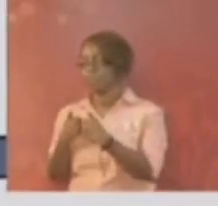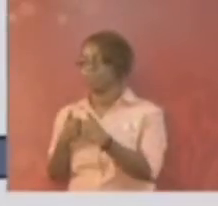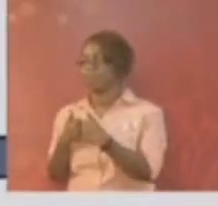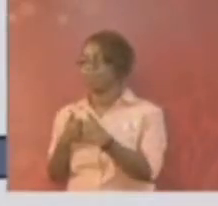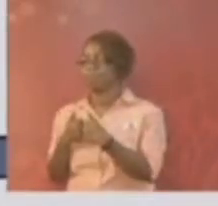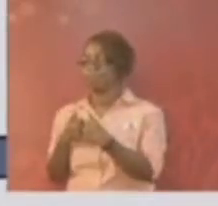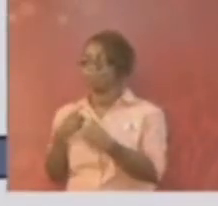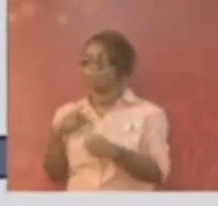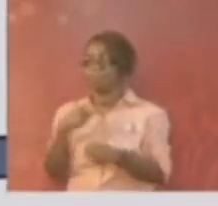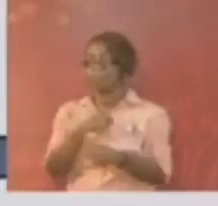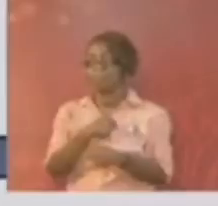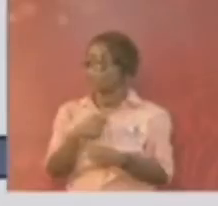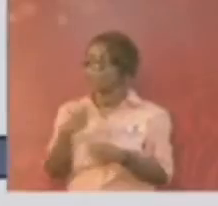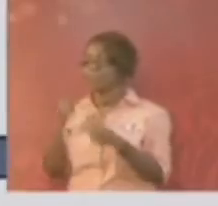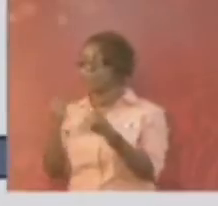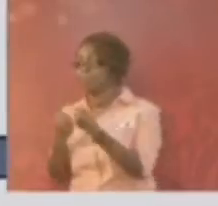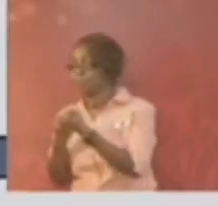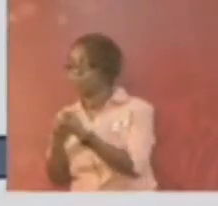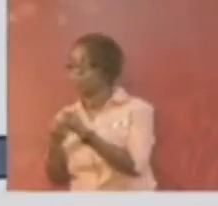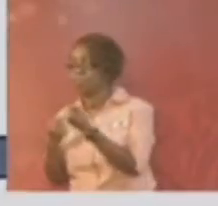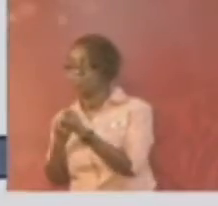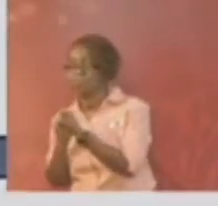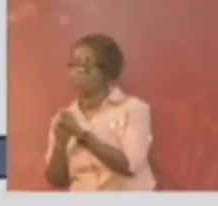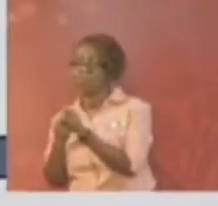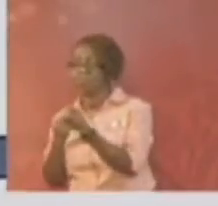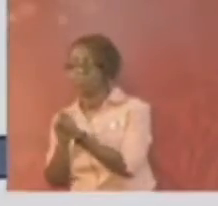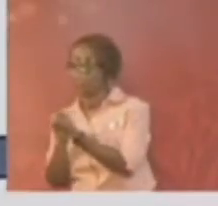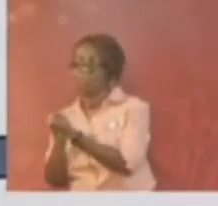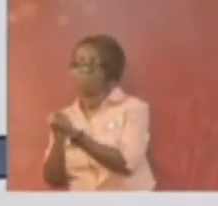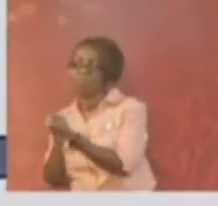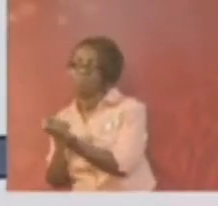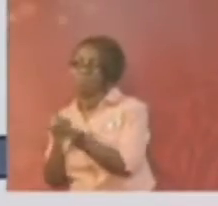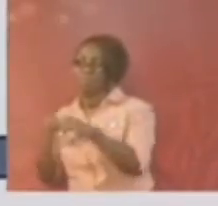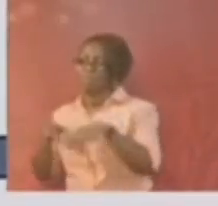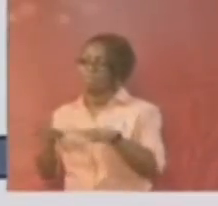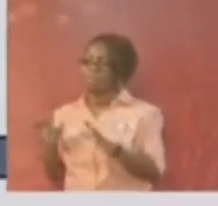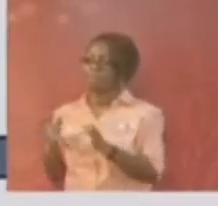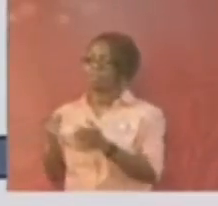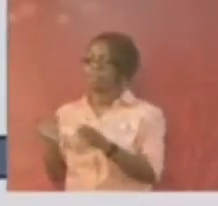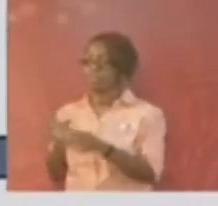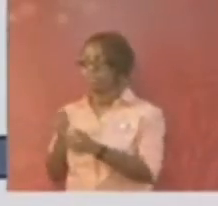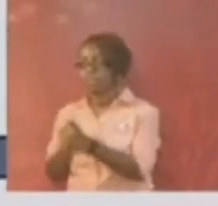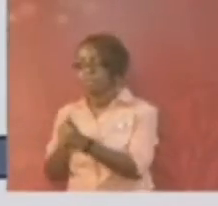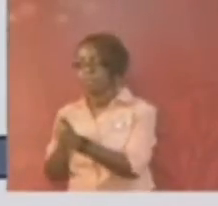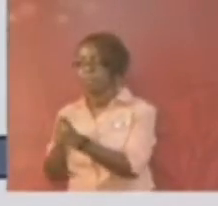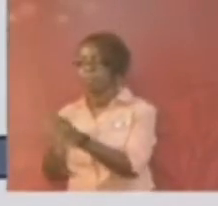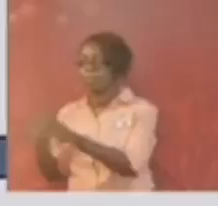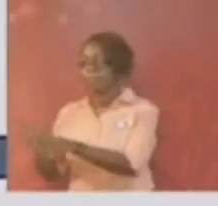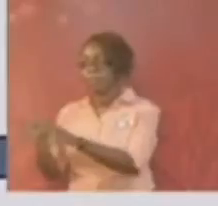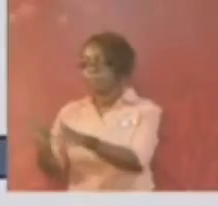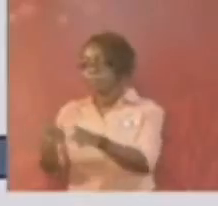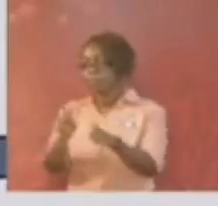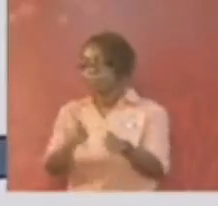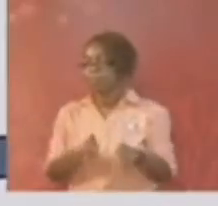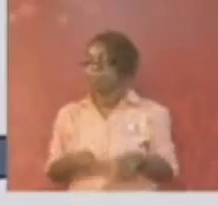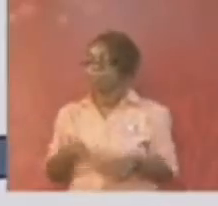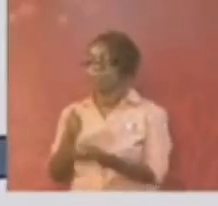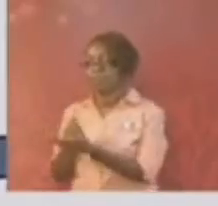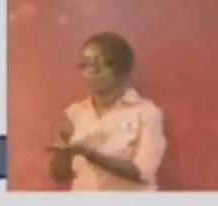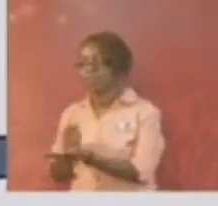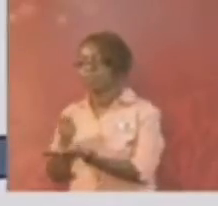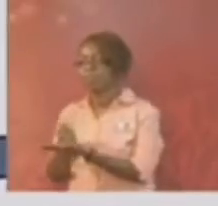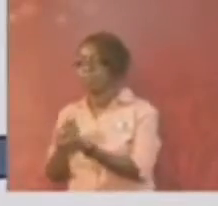to provide support for this group by providing group and individual psychological services, and where